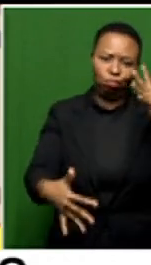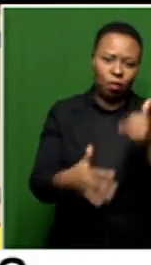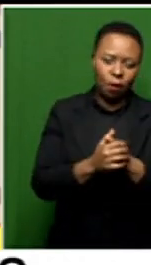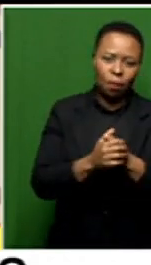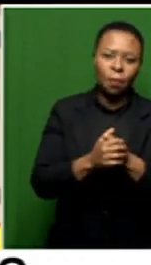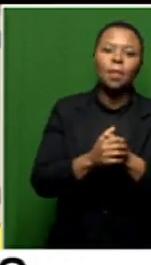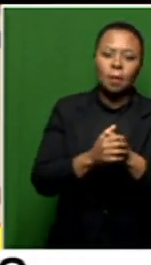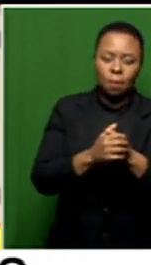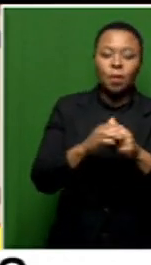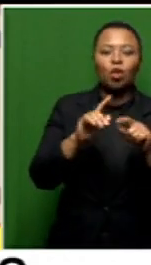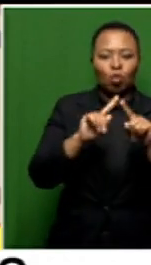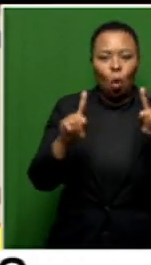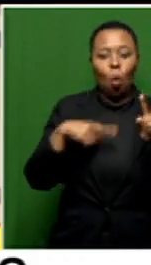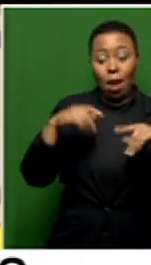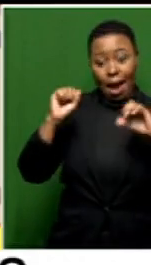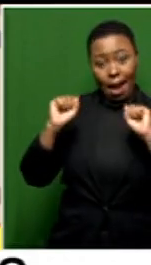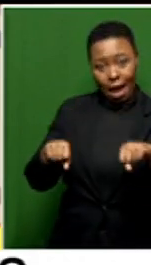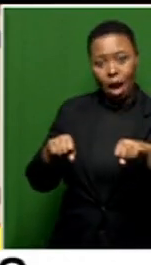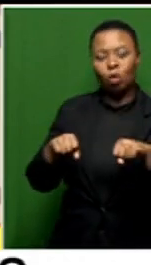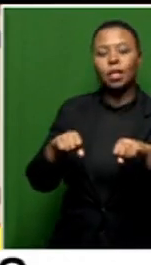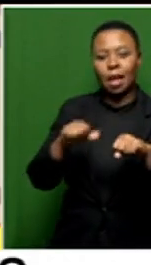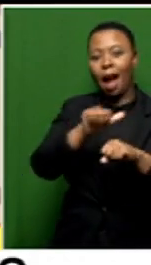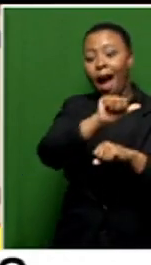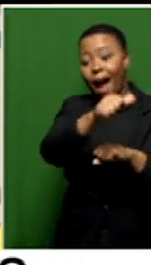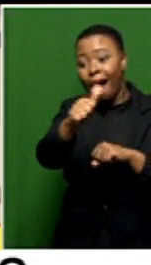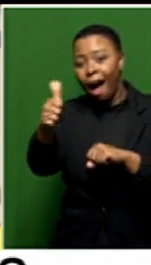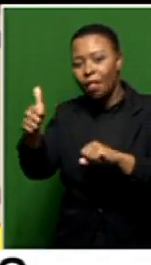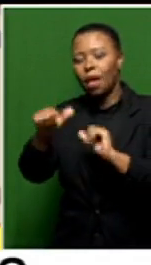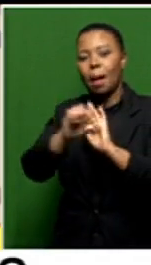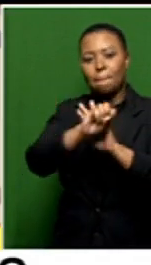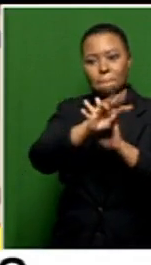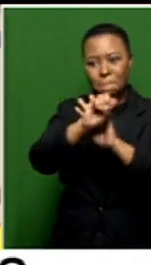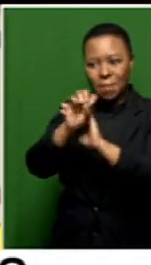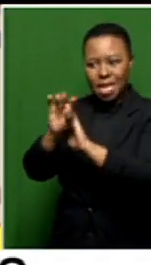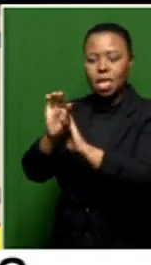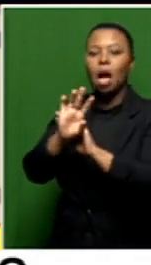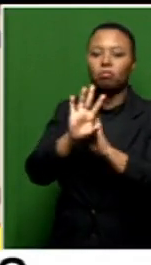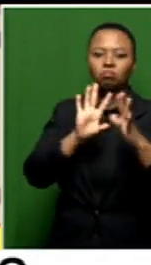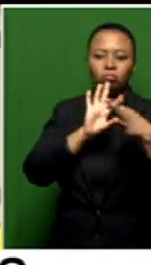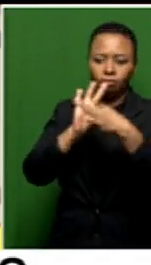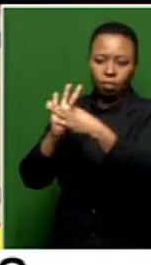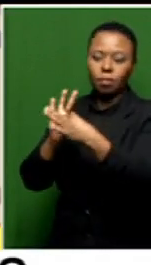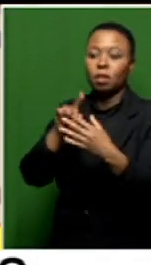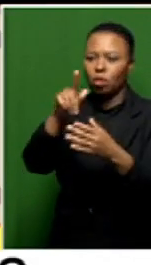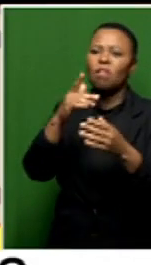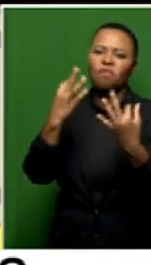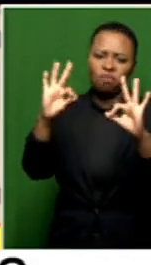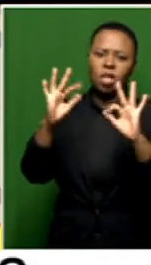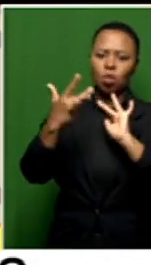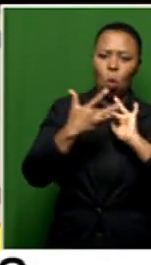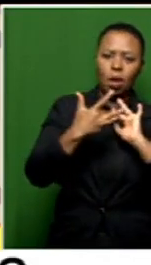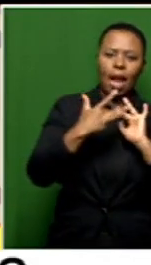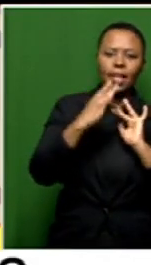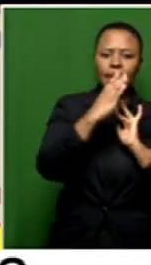are allowed as well to engage with other media houses, so they can feel free to contact the CSIR if they would